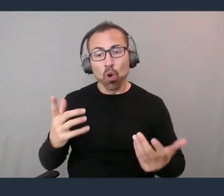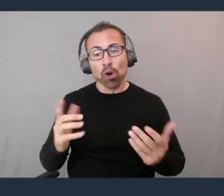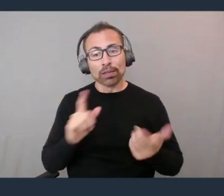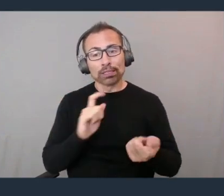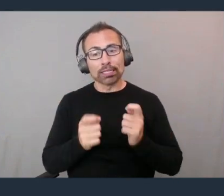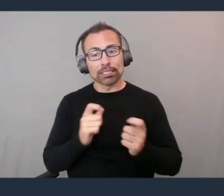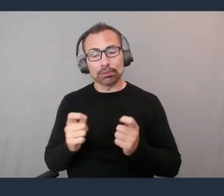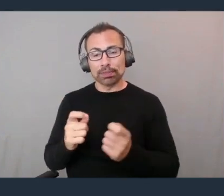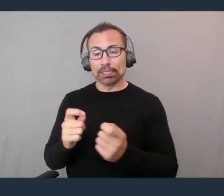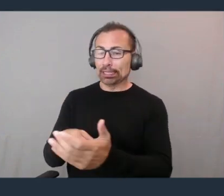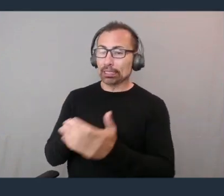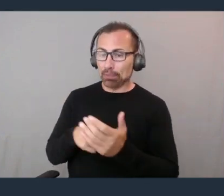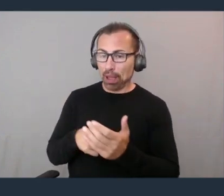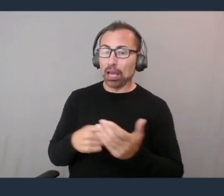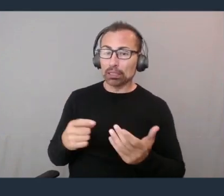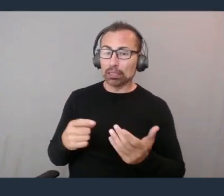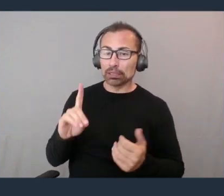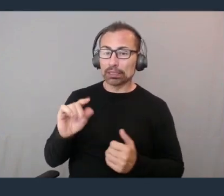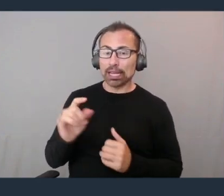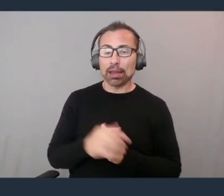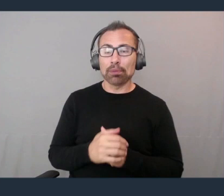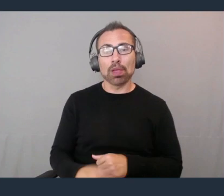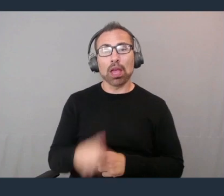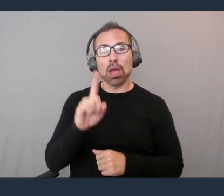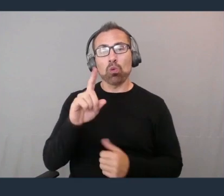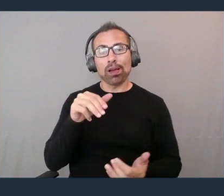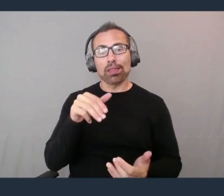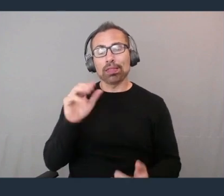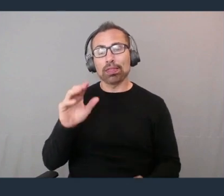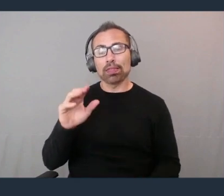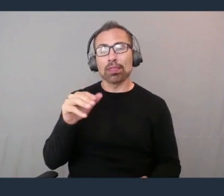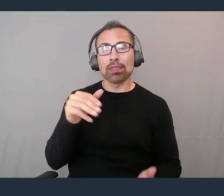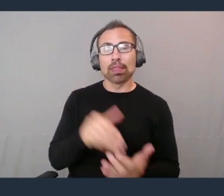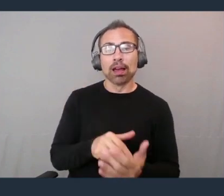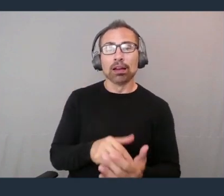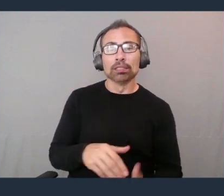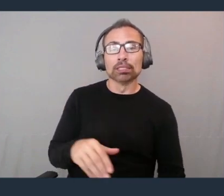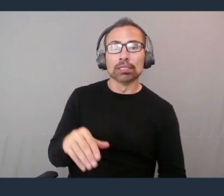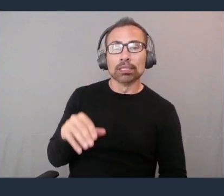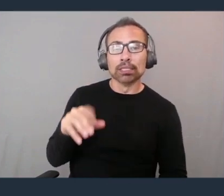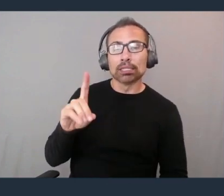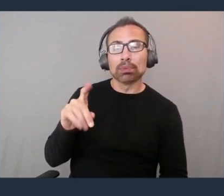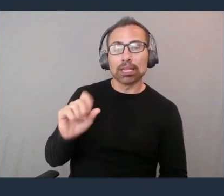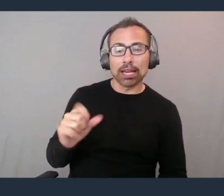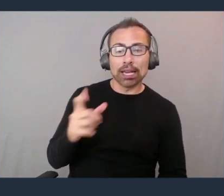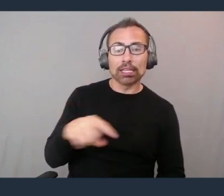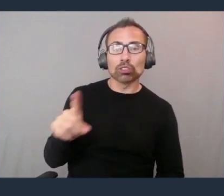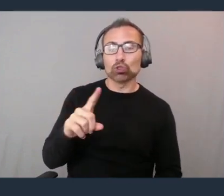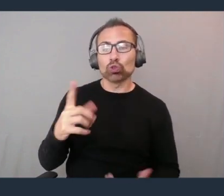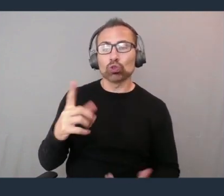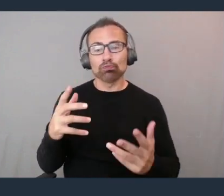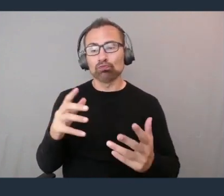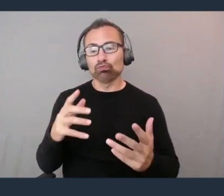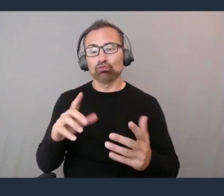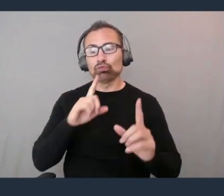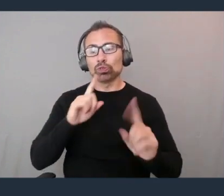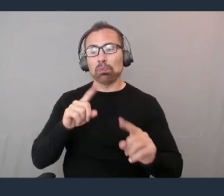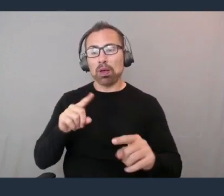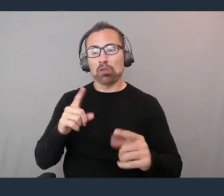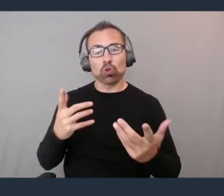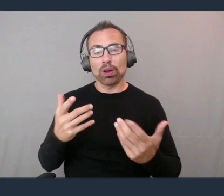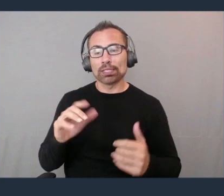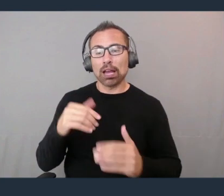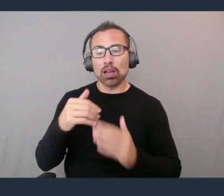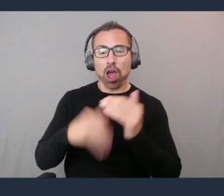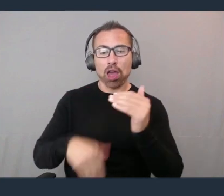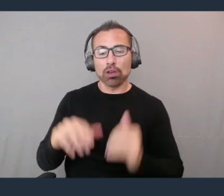At 1000 TPS, you can submit the 10 million requests in just under 3 hours. Using standard restores